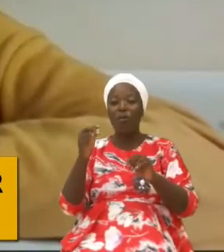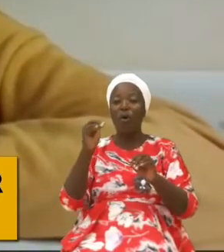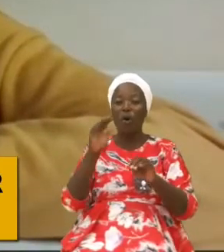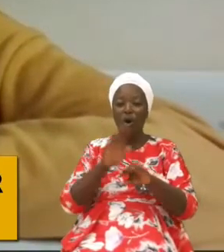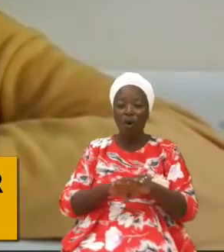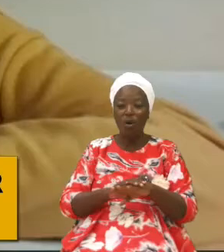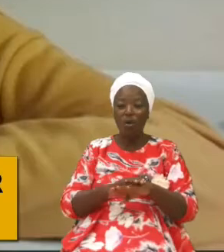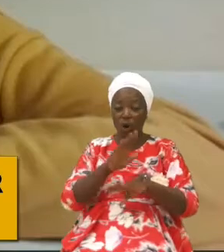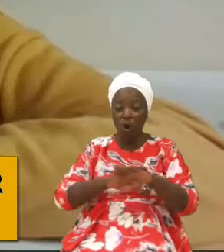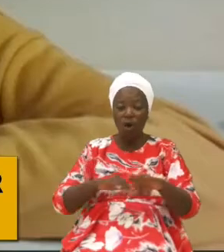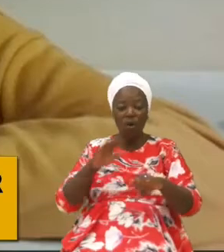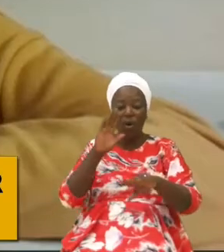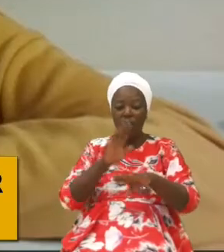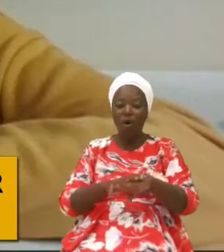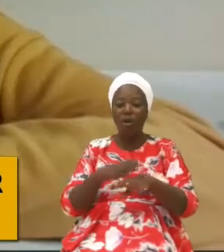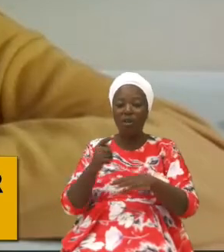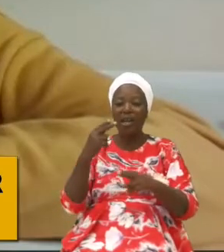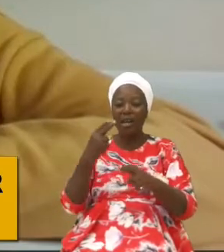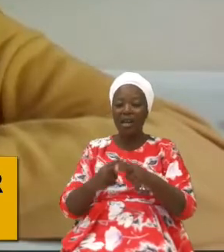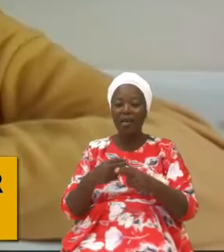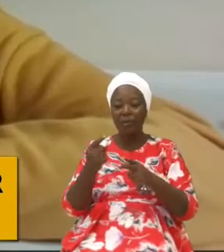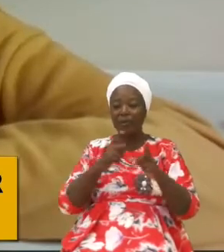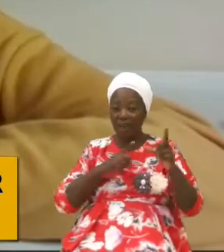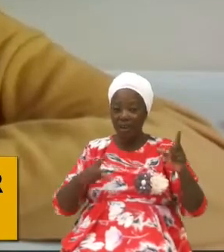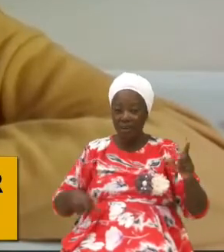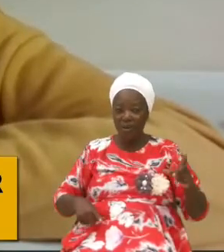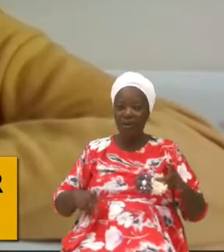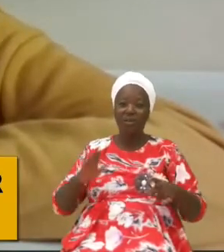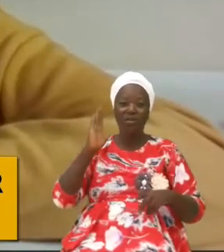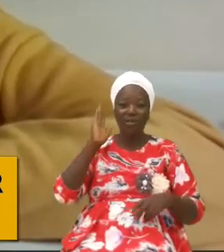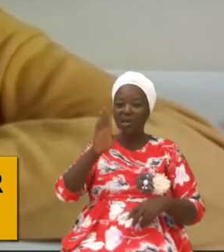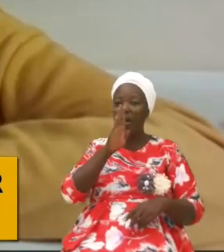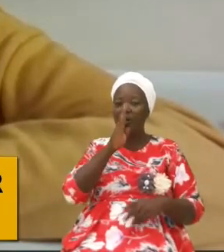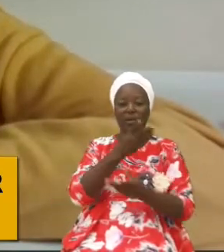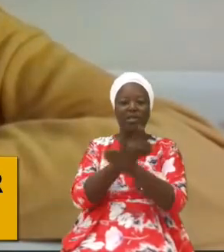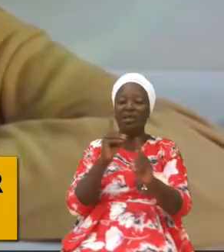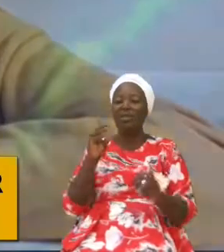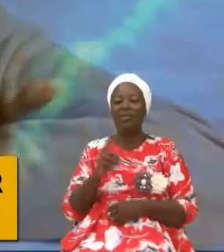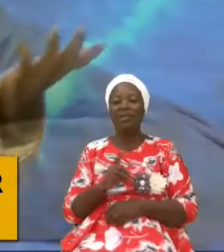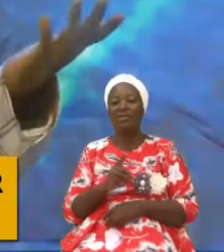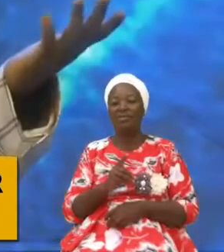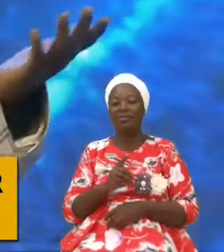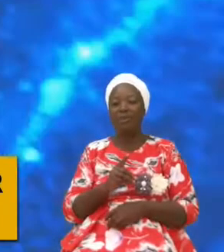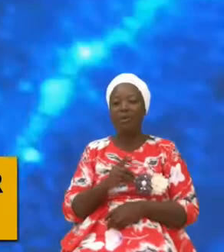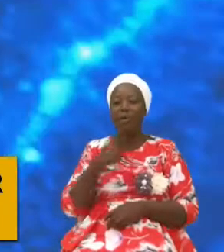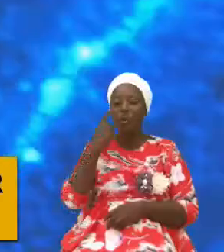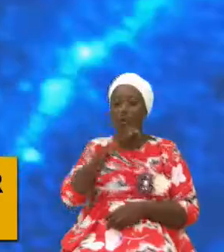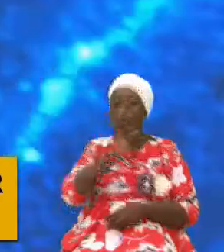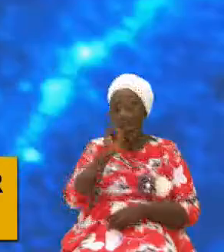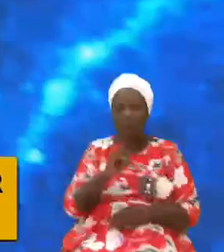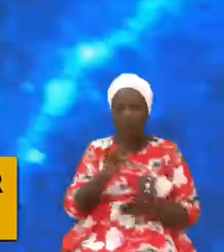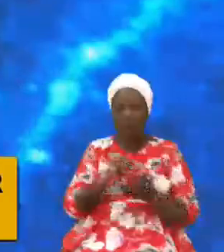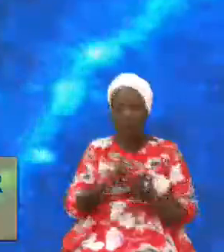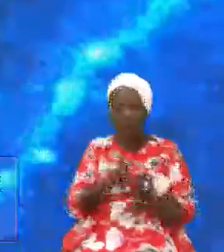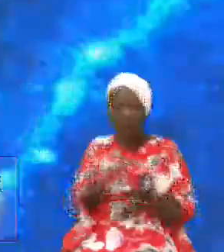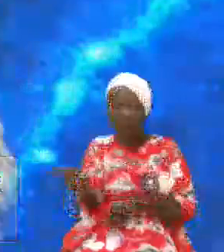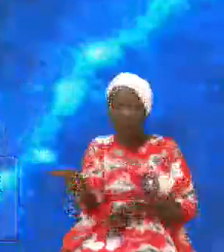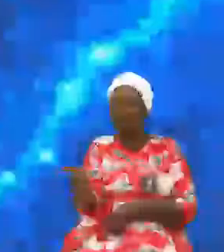whosoever shall call on the name of the Lord shall be